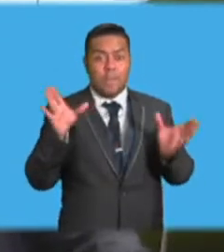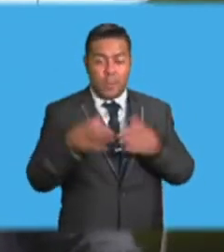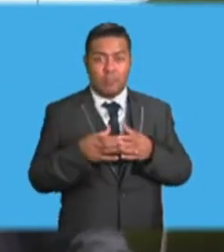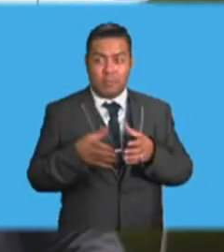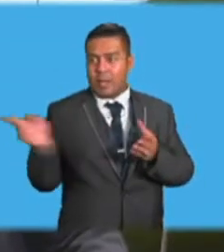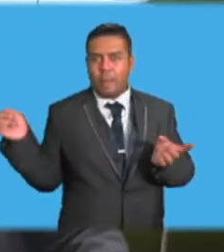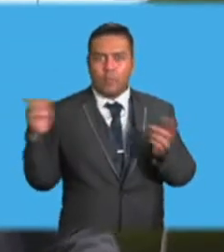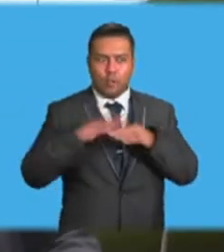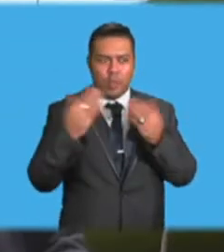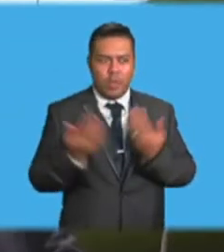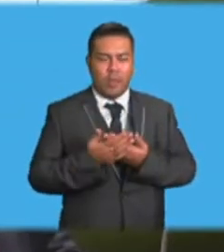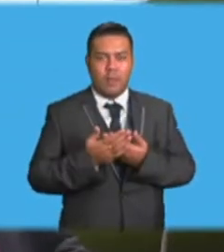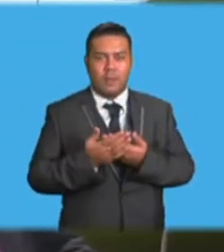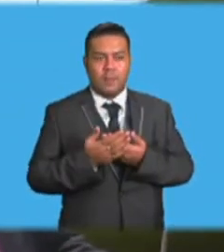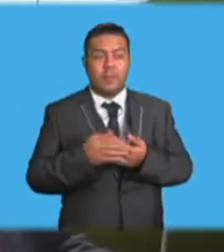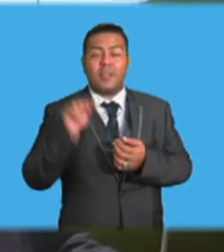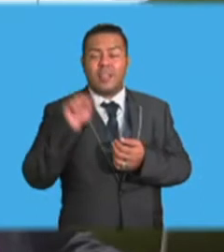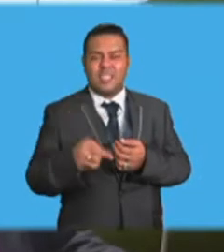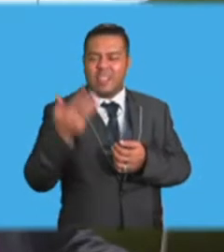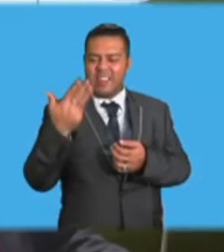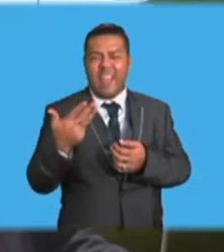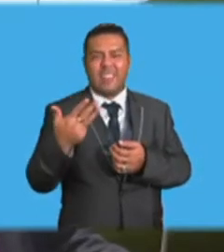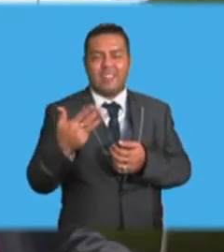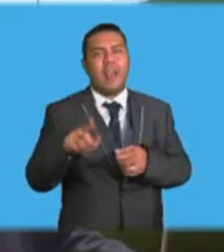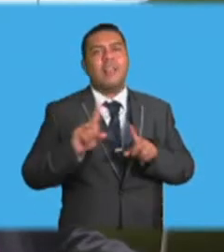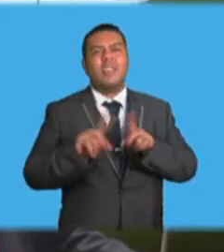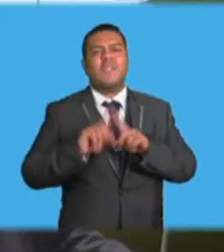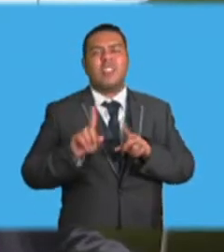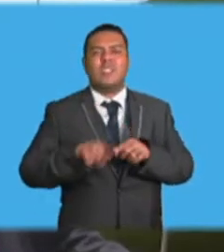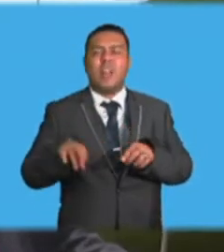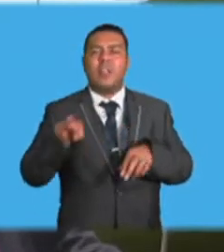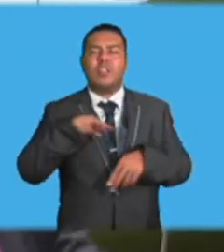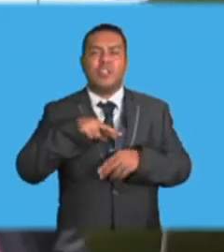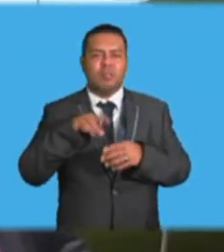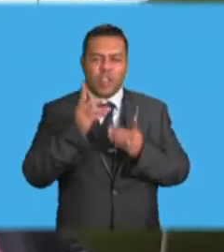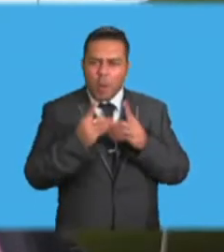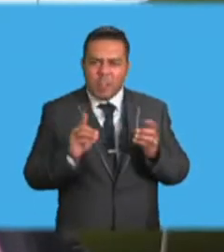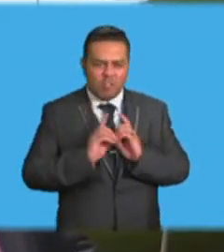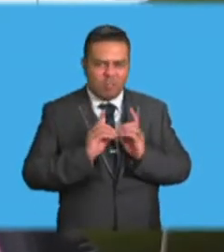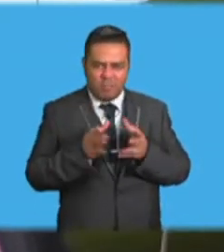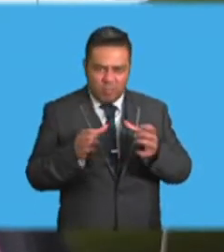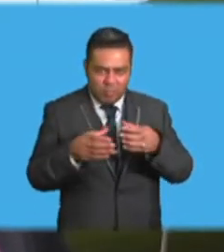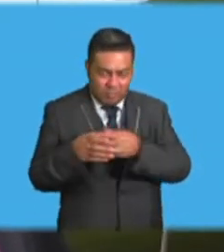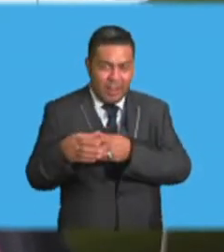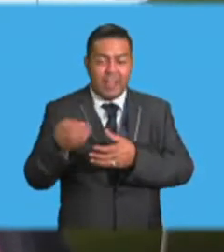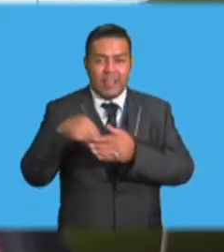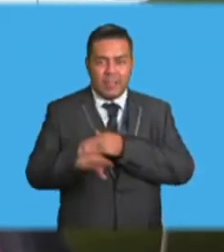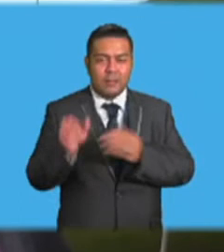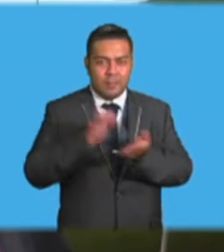could colloquially say that these are 9 different denominations, if you like. These religious bodies are the then